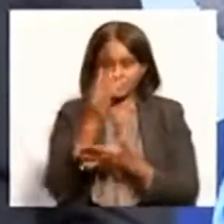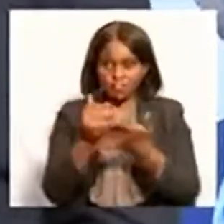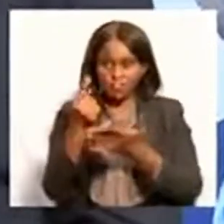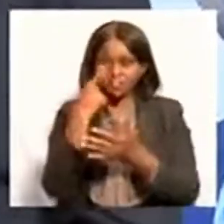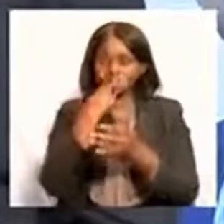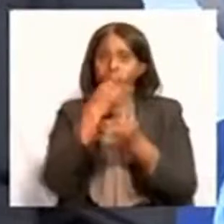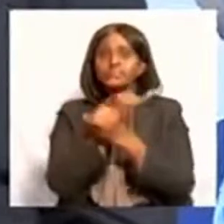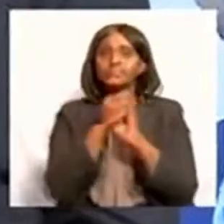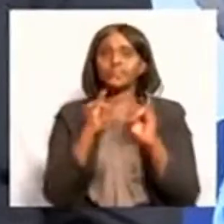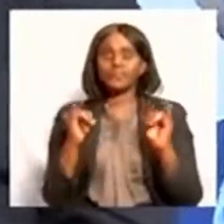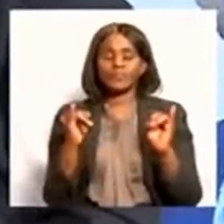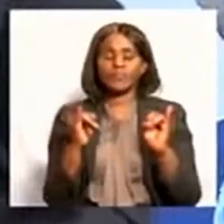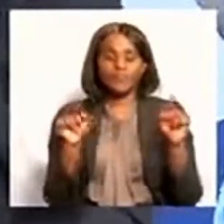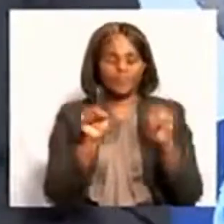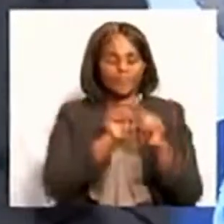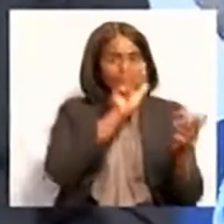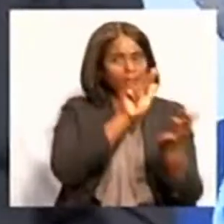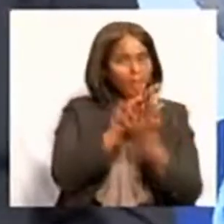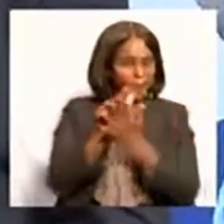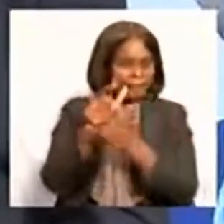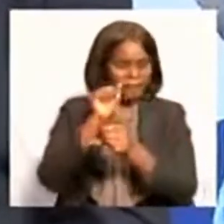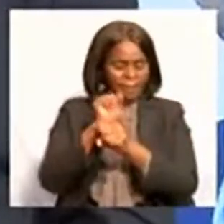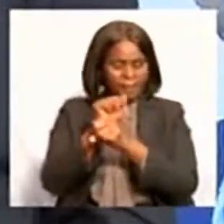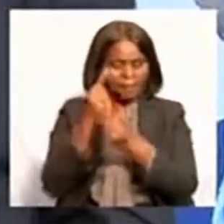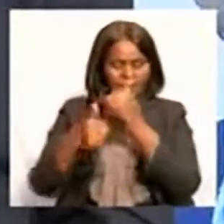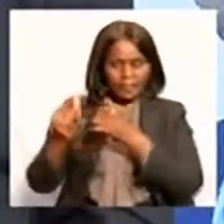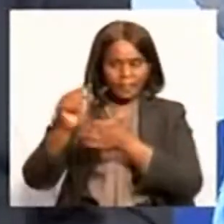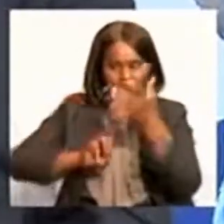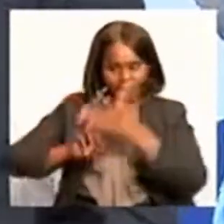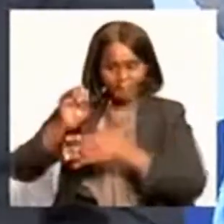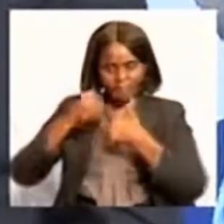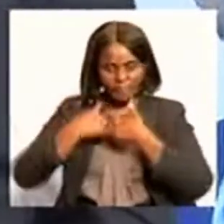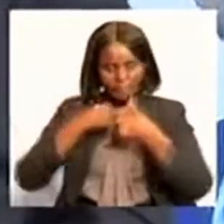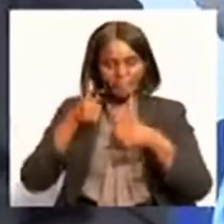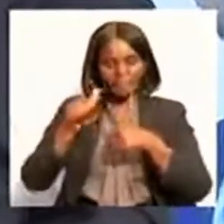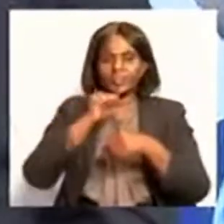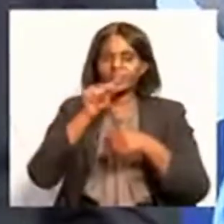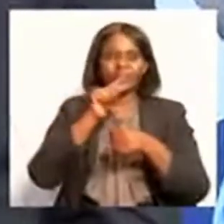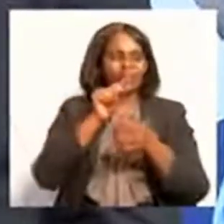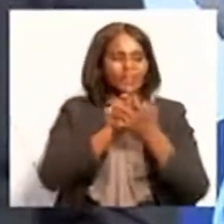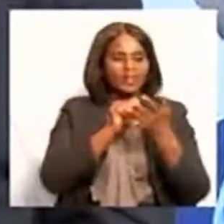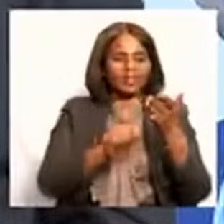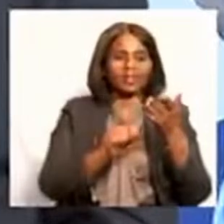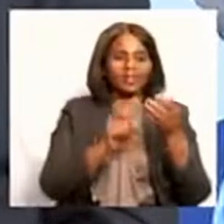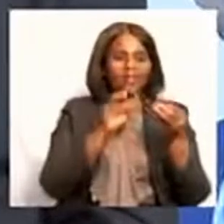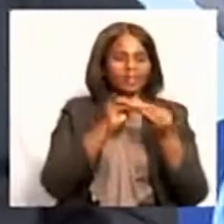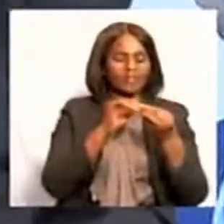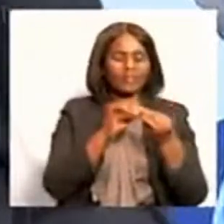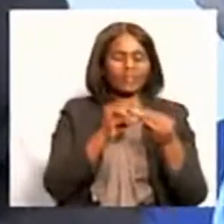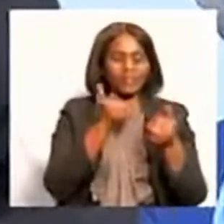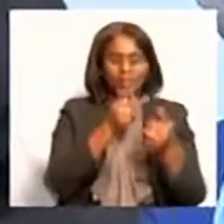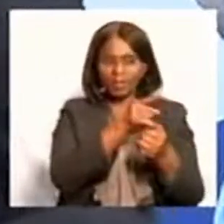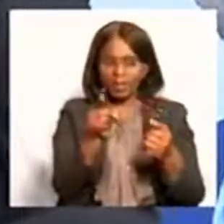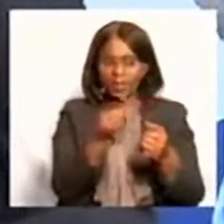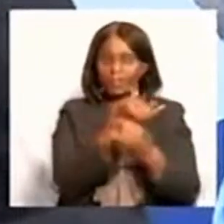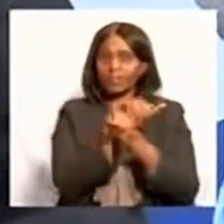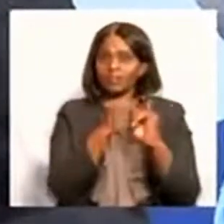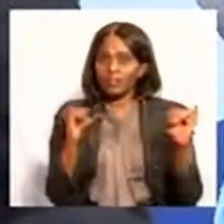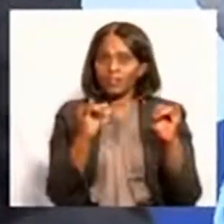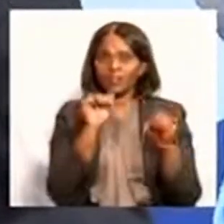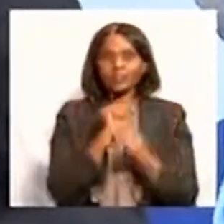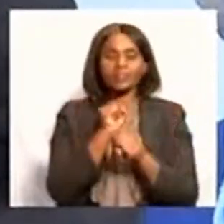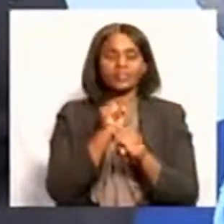independent to validate the work that the executive has done. It's not that they don't trust the executive, no. So this is how independence